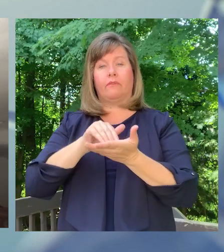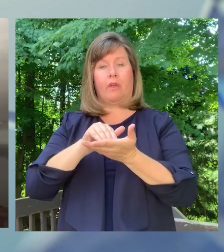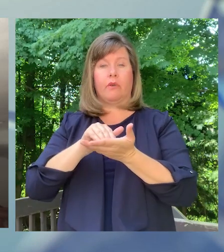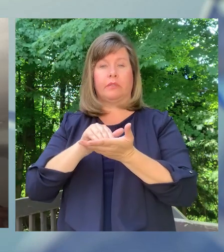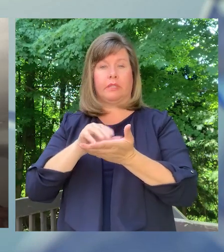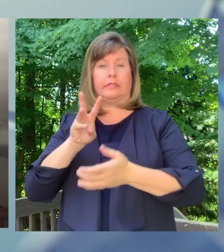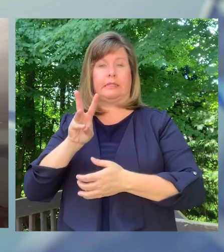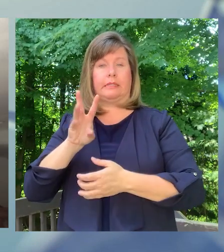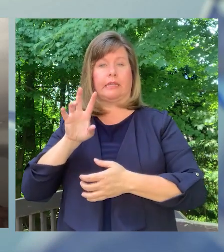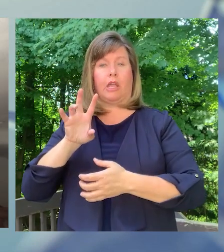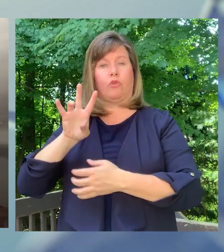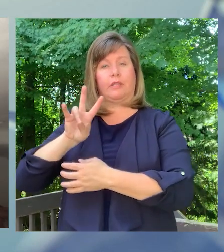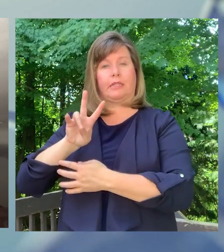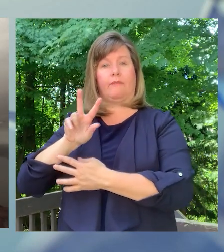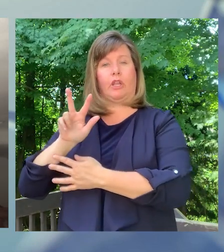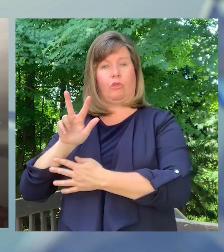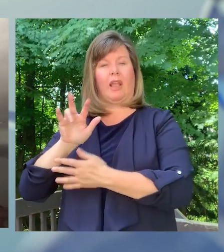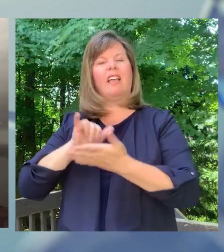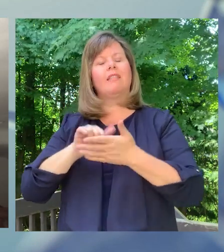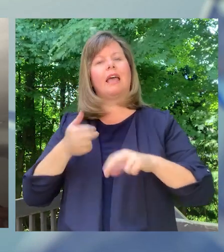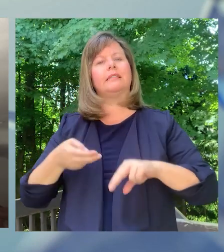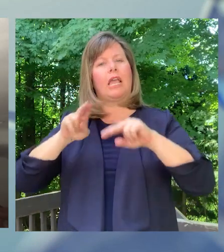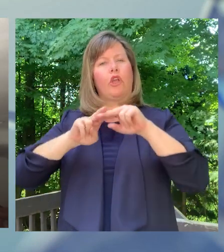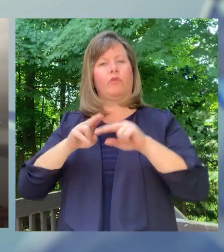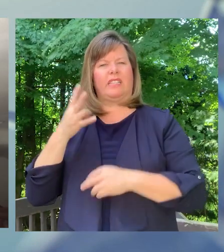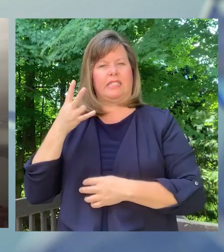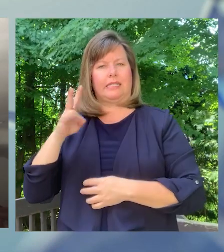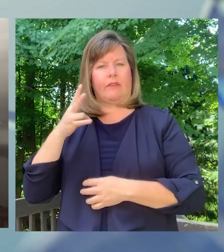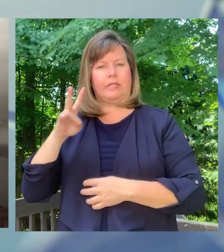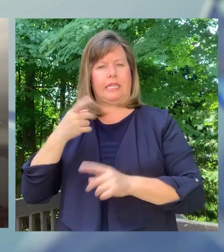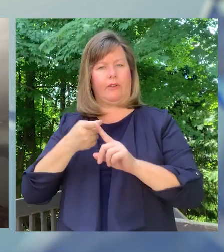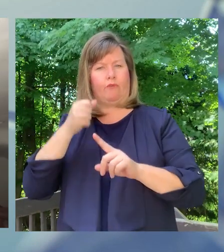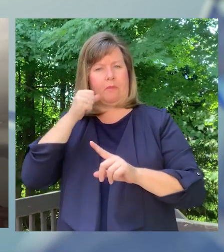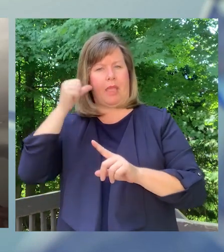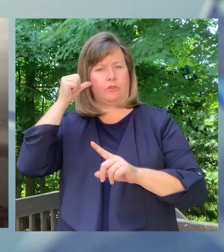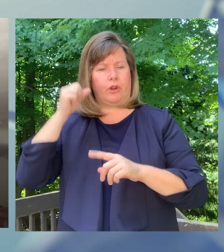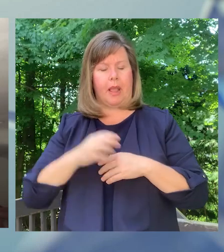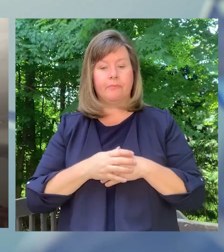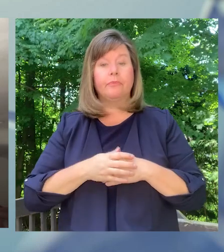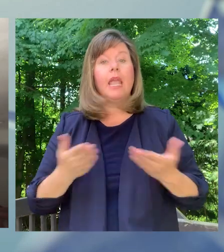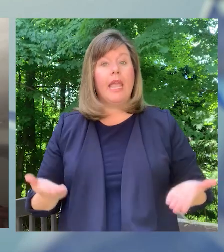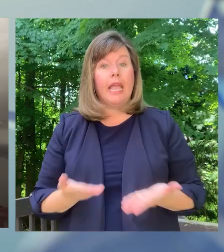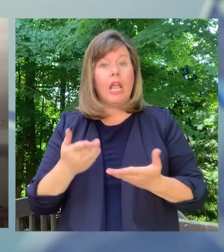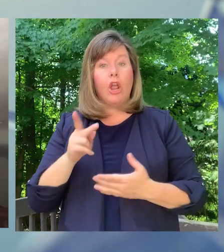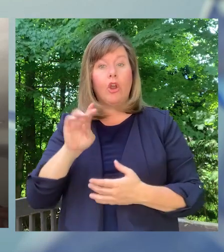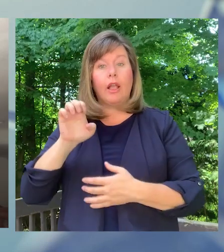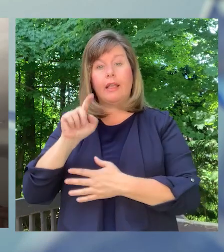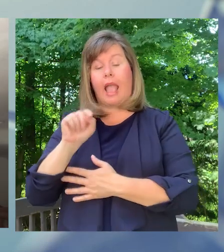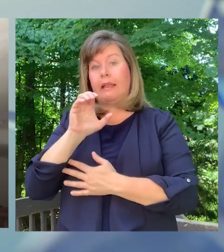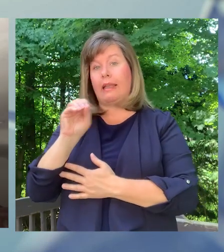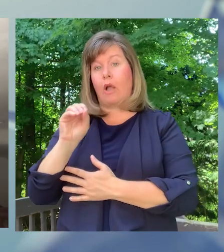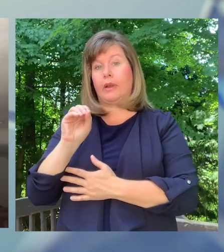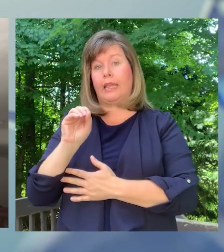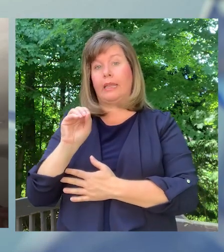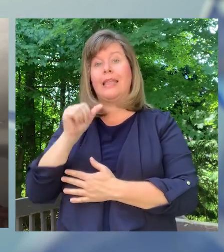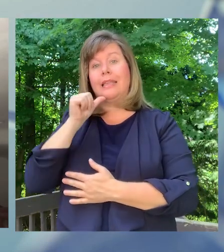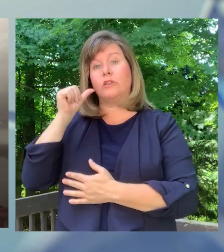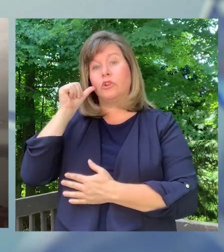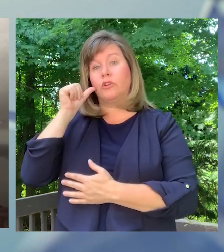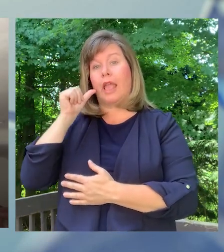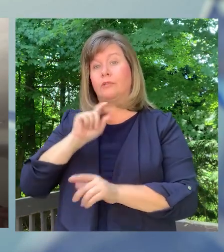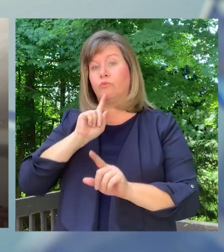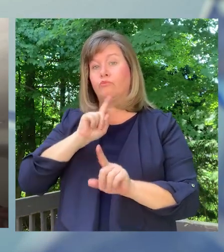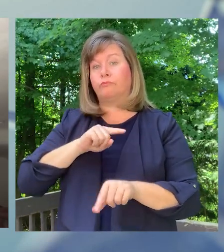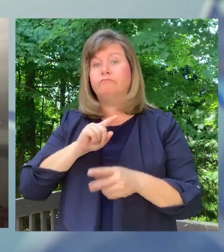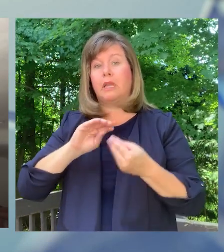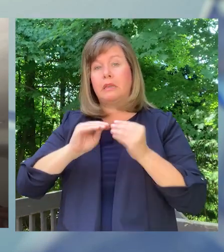5,673 deaths in total statewide, an increase of 17 over the previous day. Here in Kent County, yesterday's reported